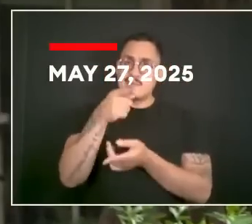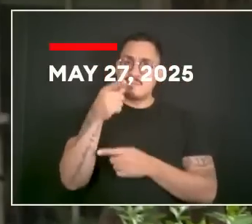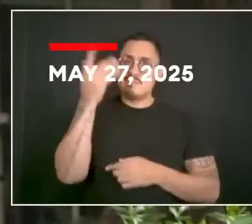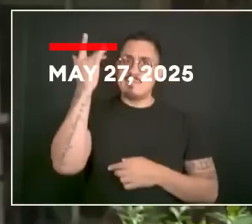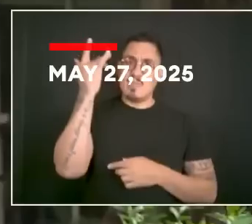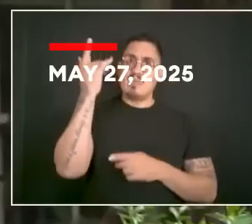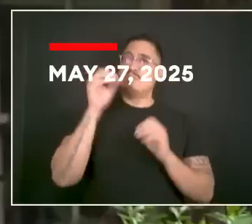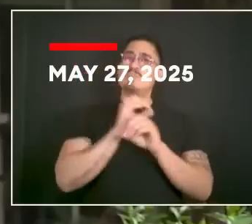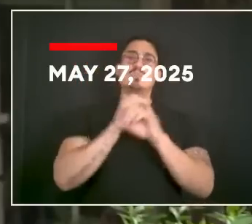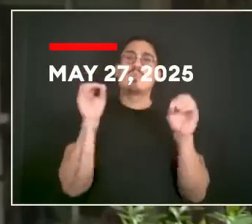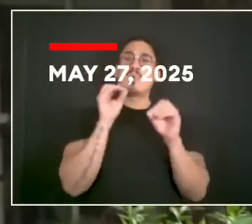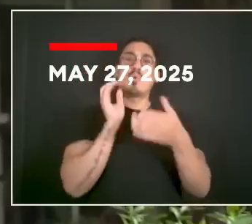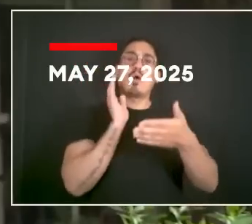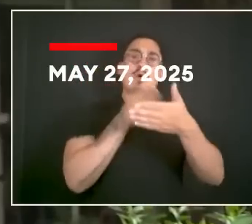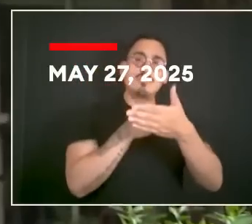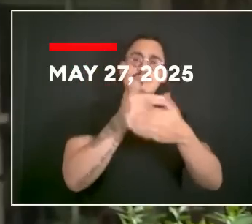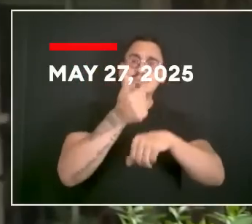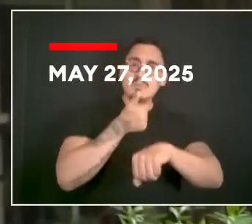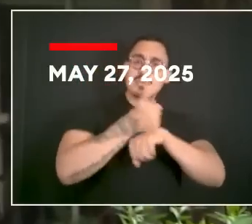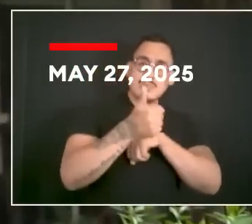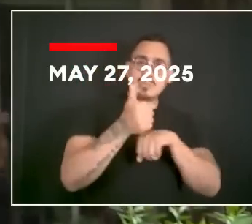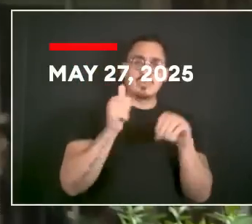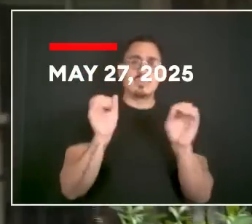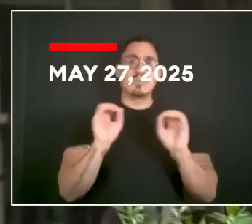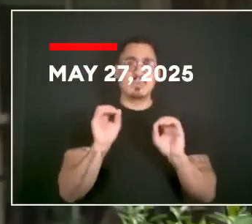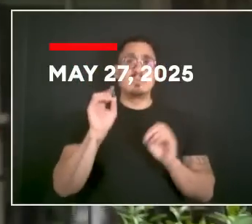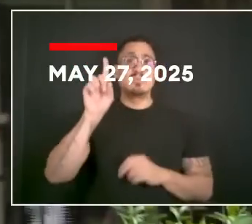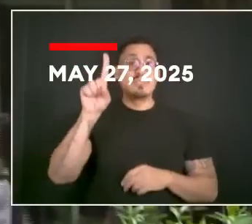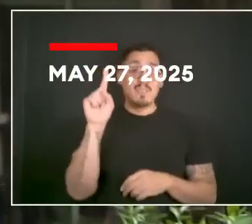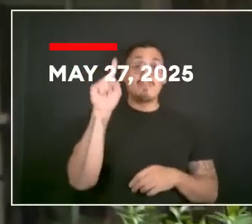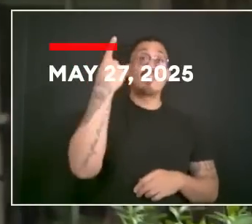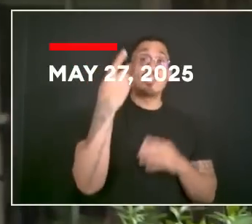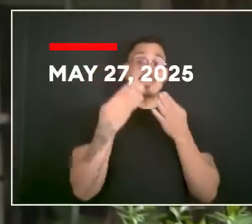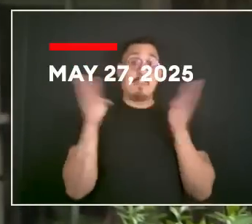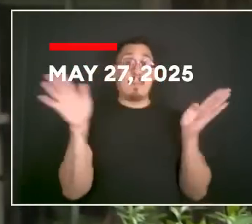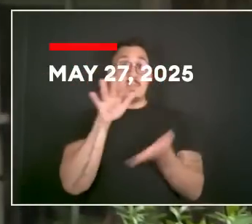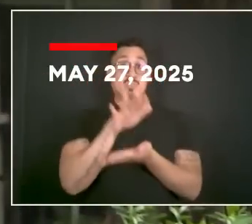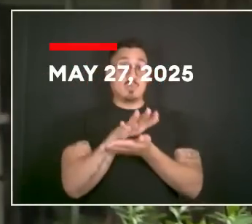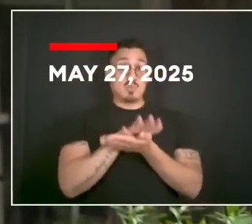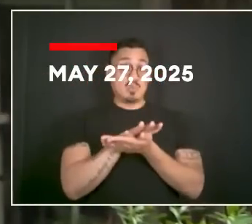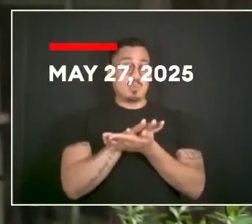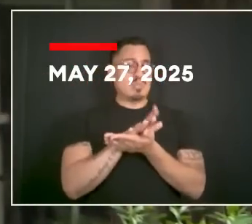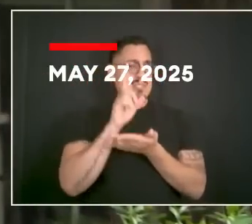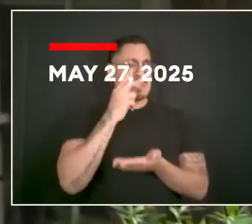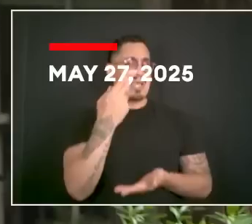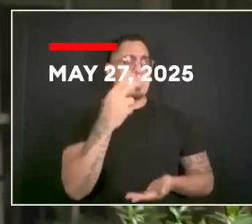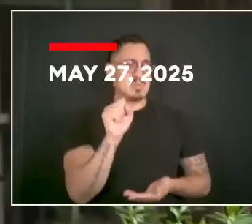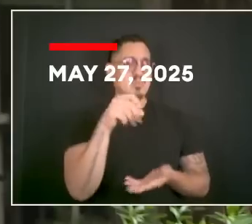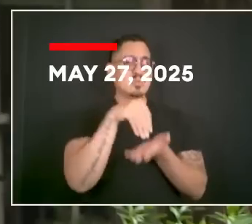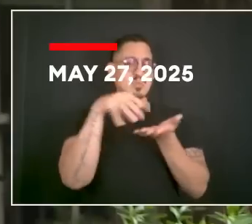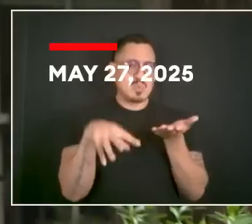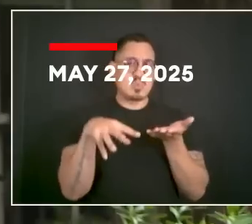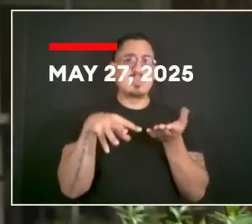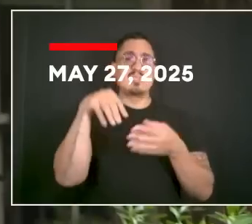crimes. And I think he's the first known public school student or high school student in New York to be detained by ICE without having been